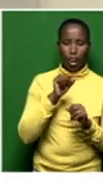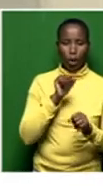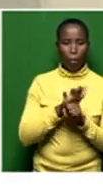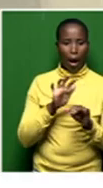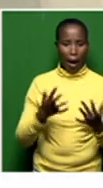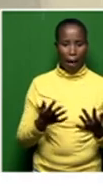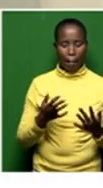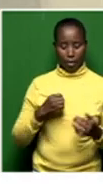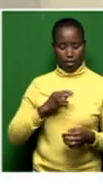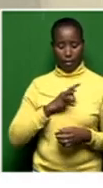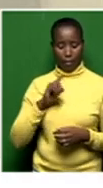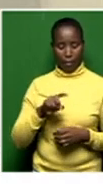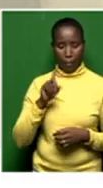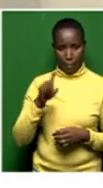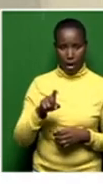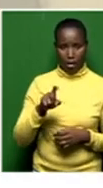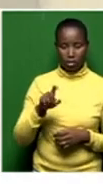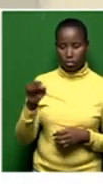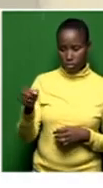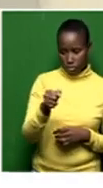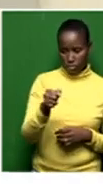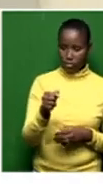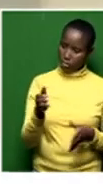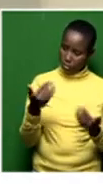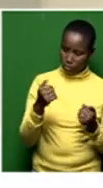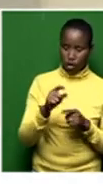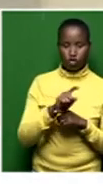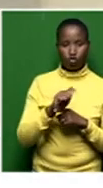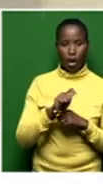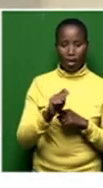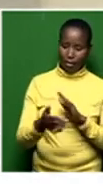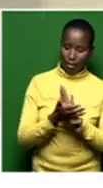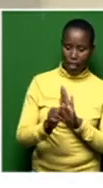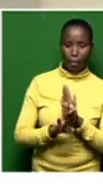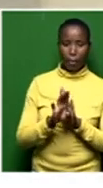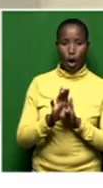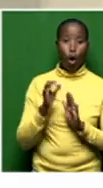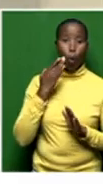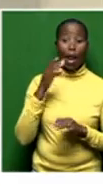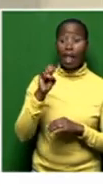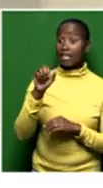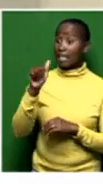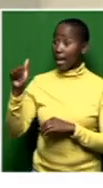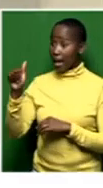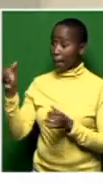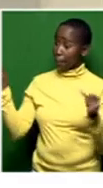these employees are supposed to be trained, upskilled, and when SAA ramps up, they are then meant